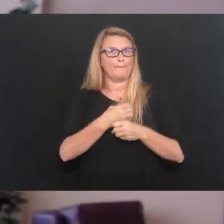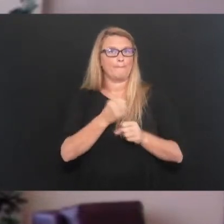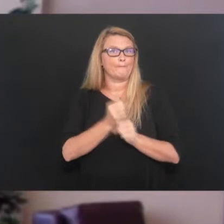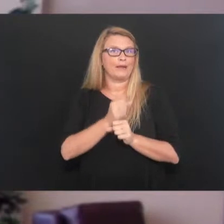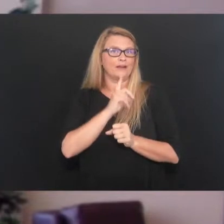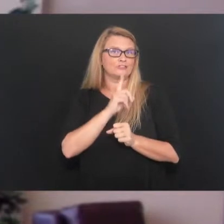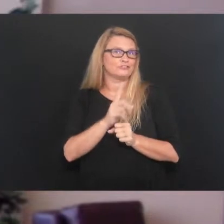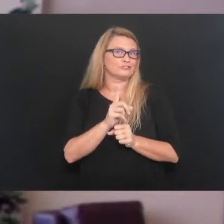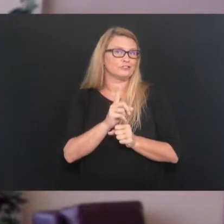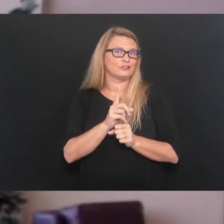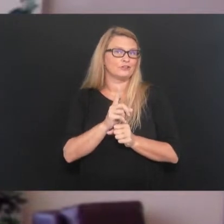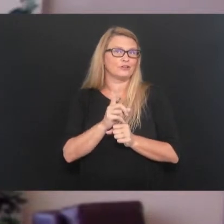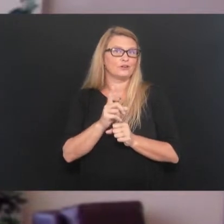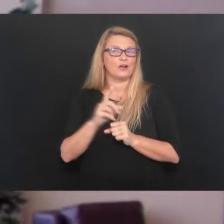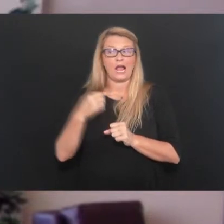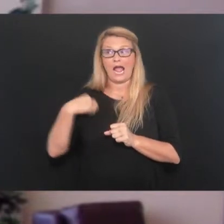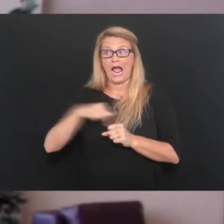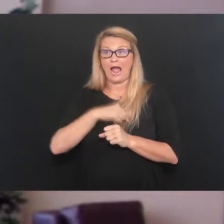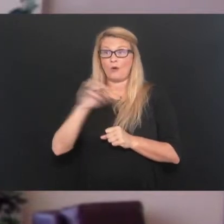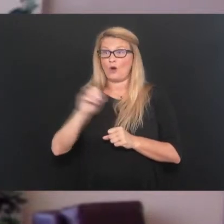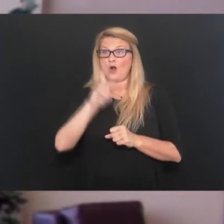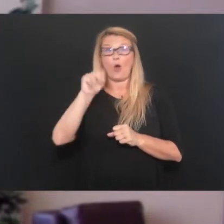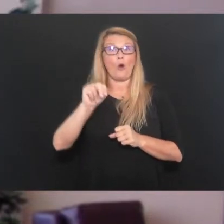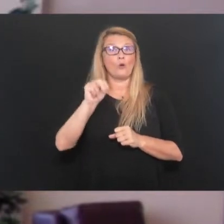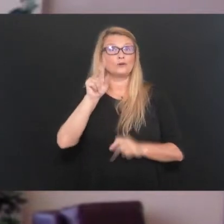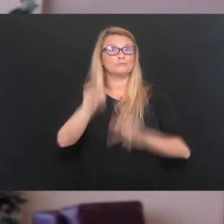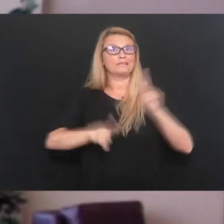are rewarding our own people in a way